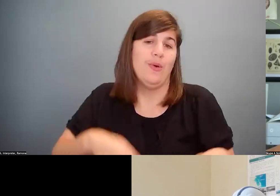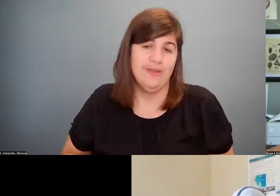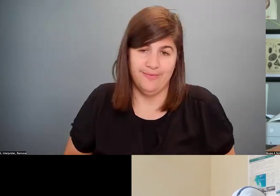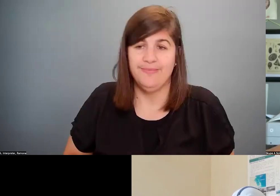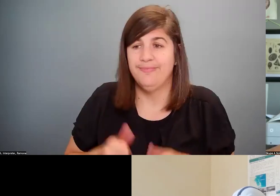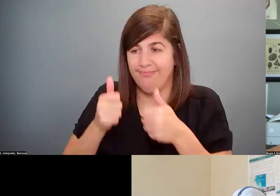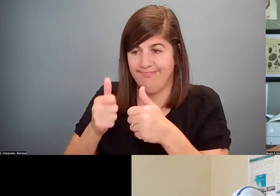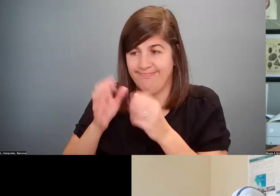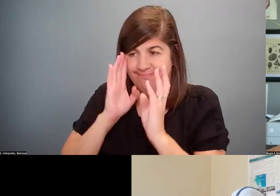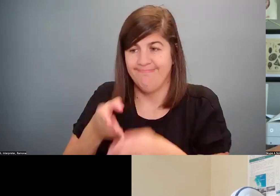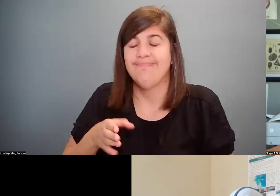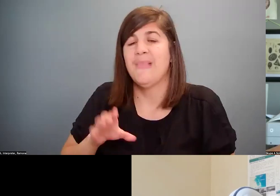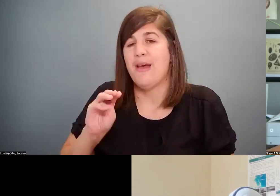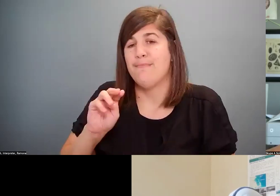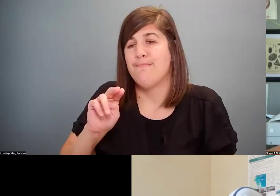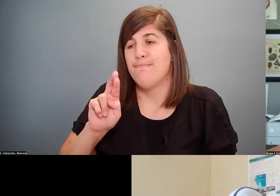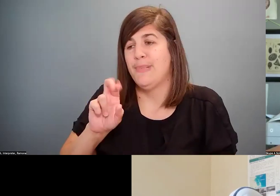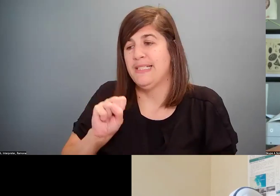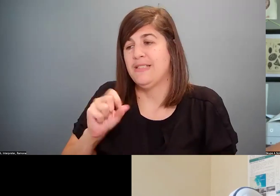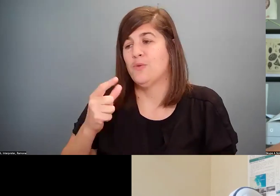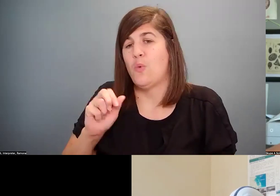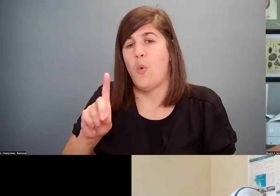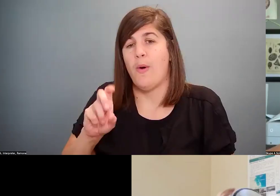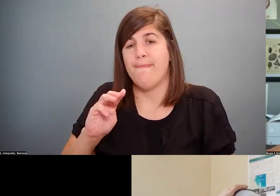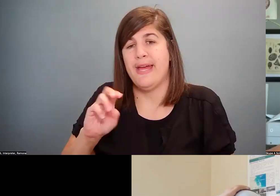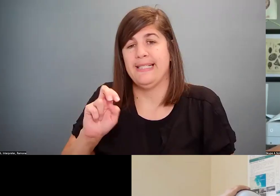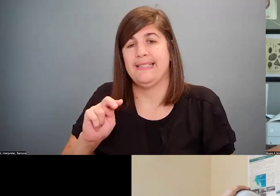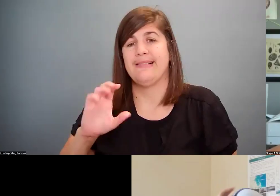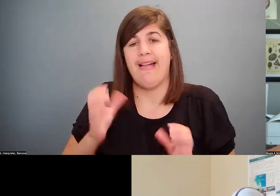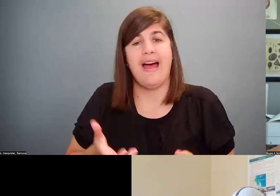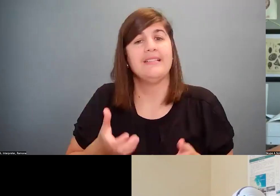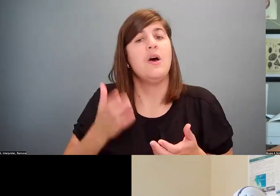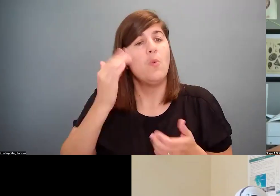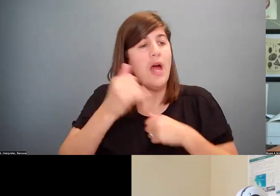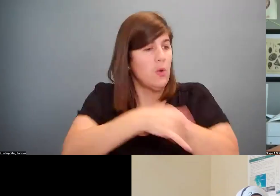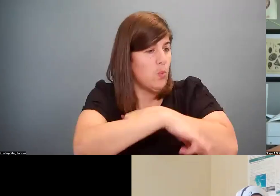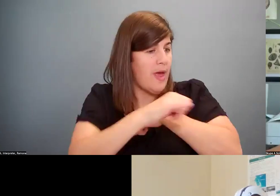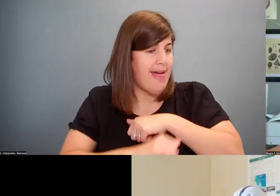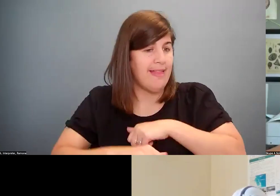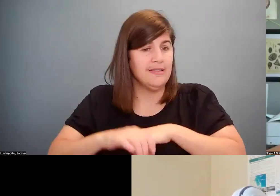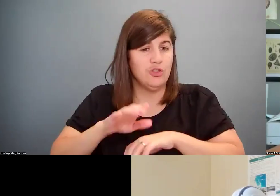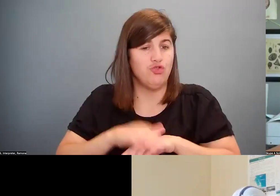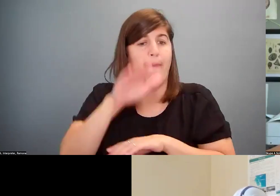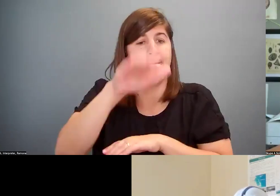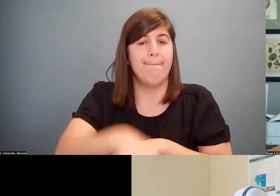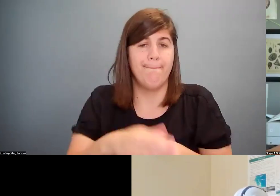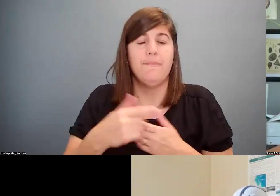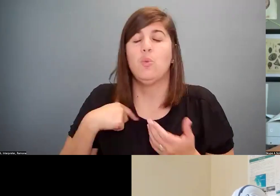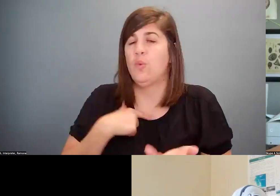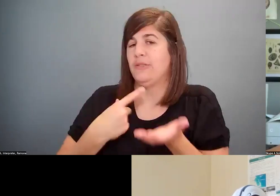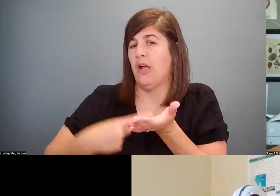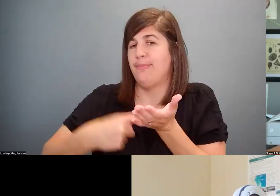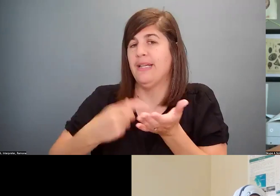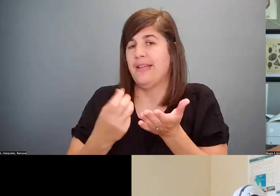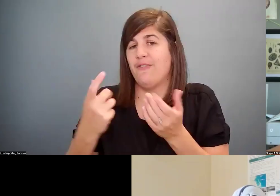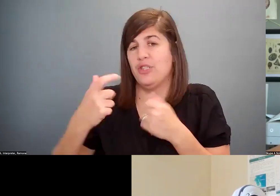class. Okay. Why do whales jump? We've talked about this a couple of times now,